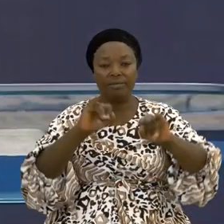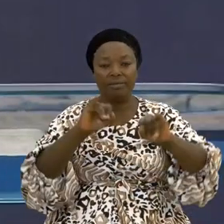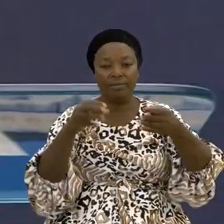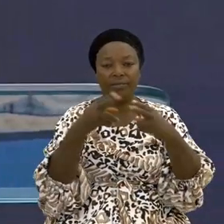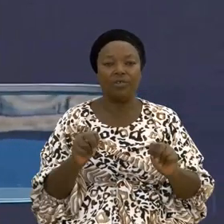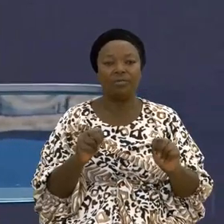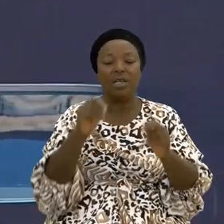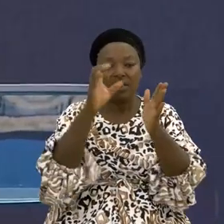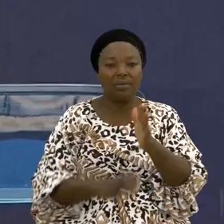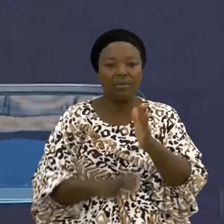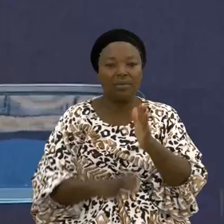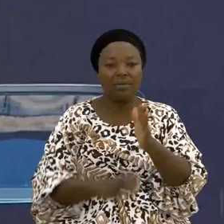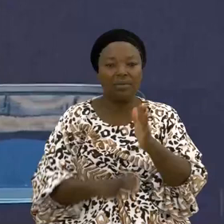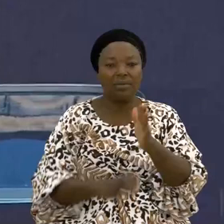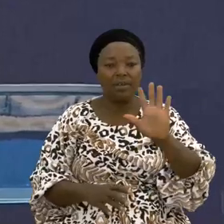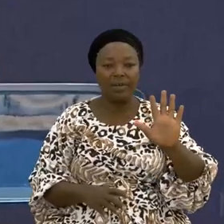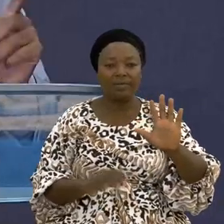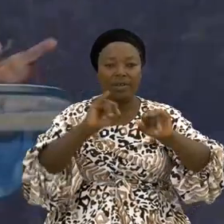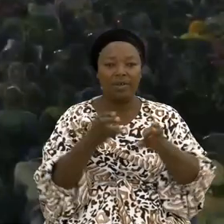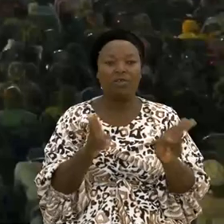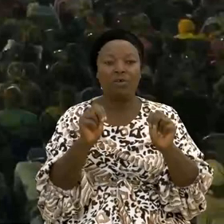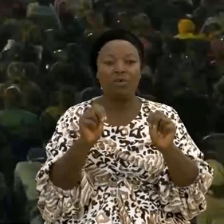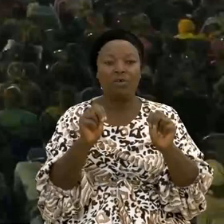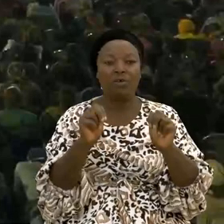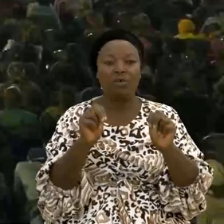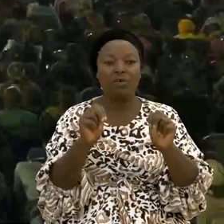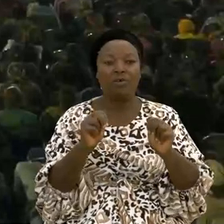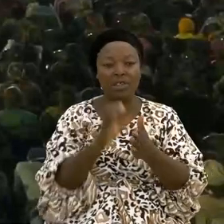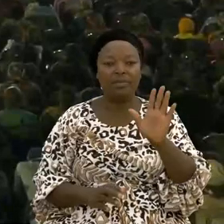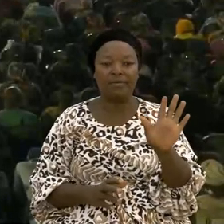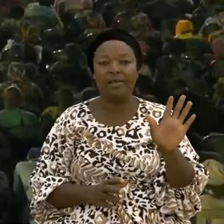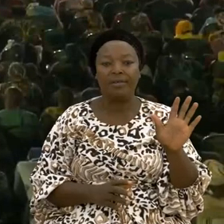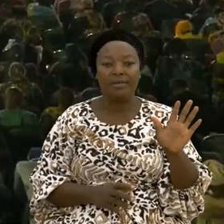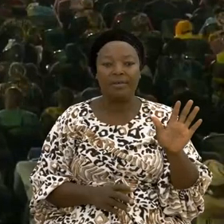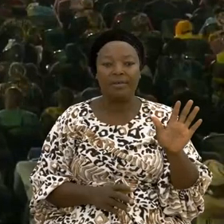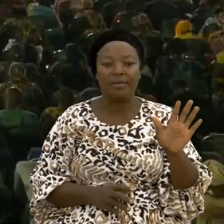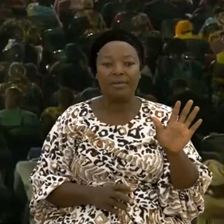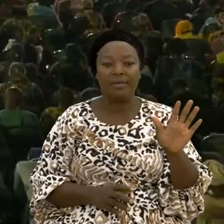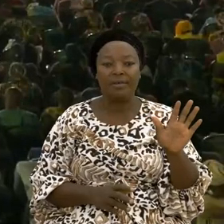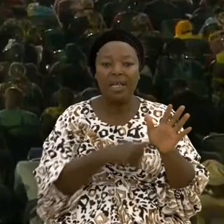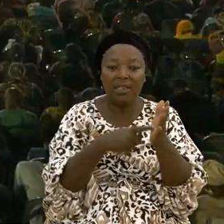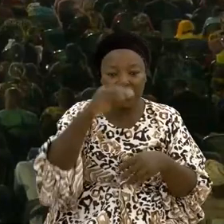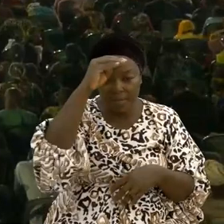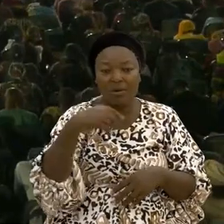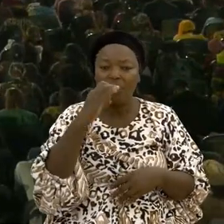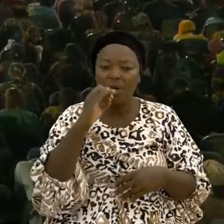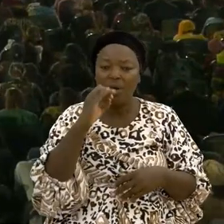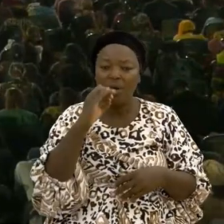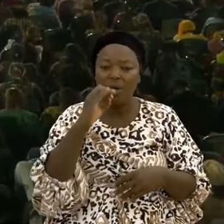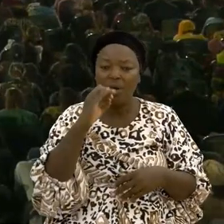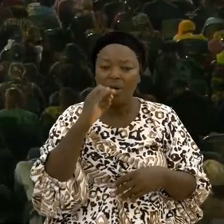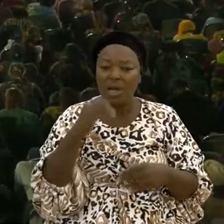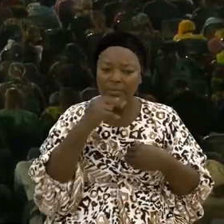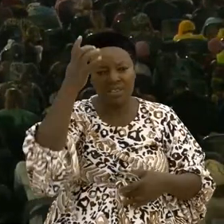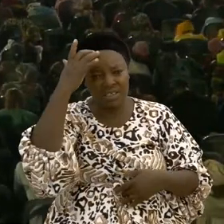John chapter 5. In John chapter 5, this is the man who had been sick